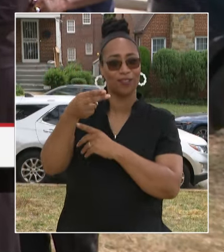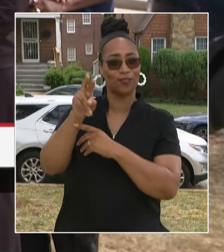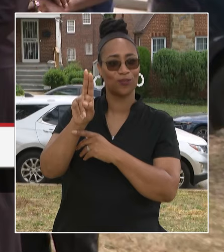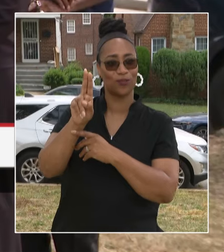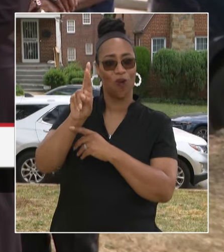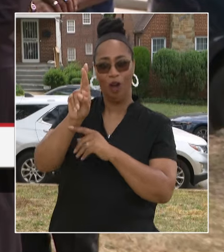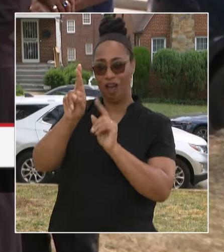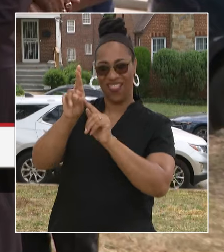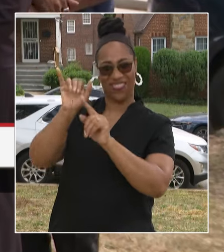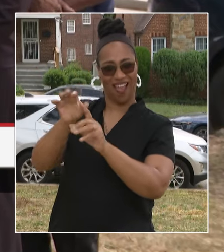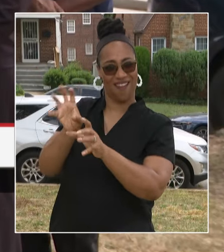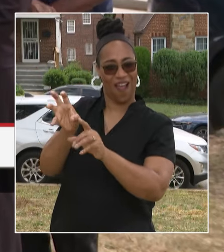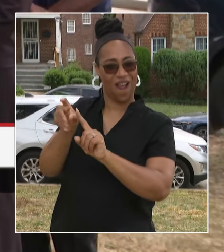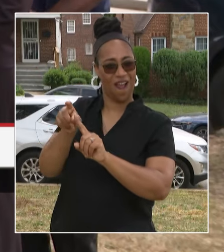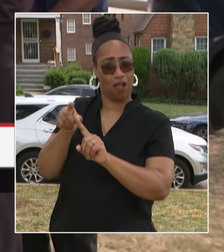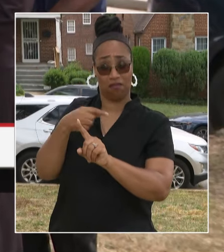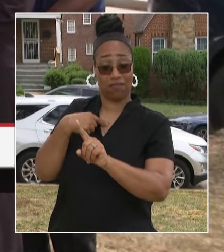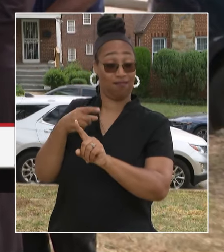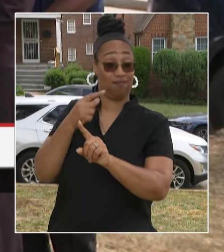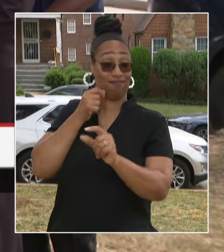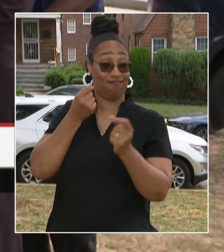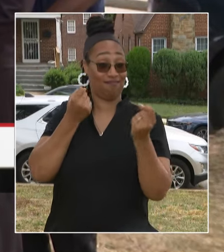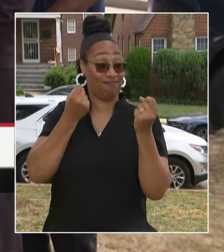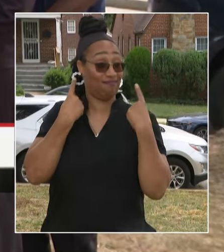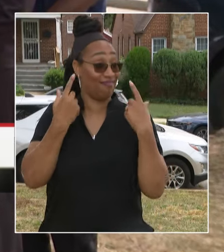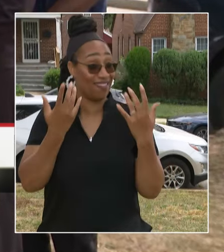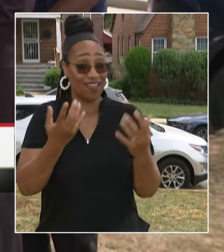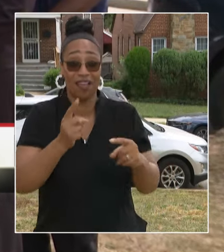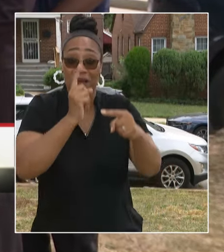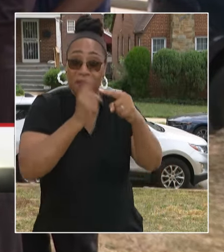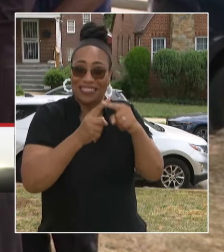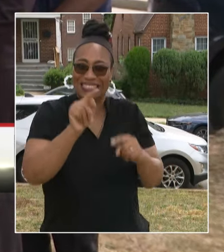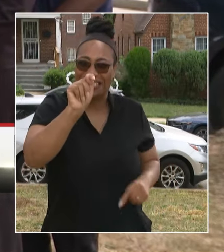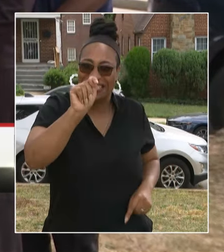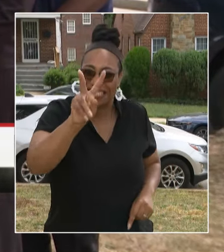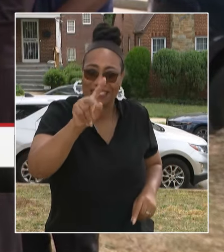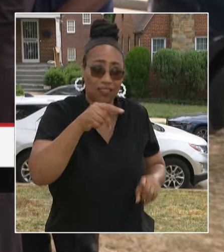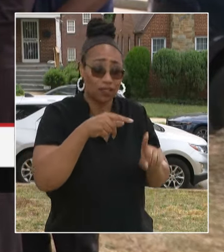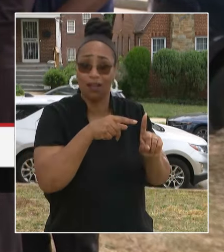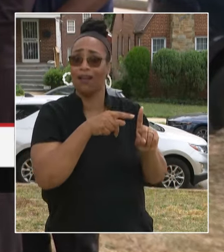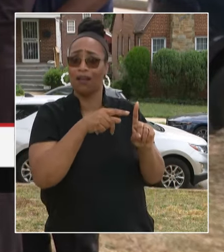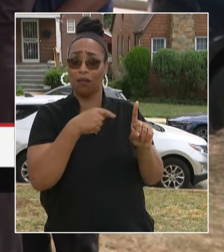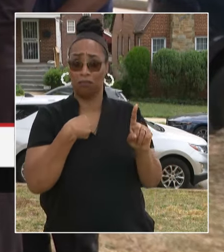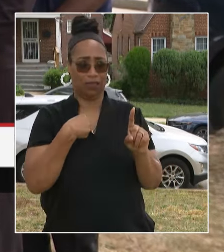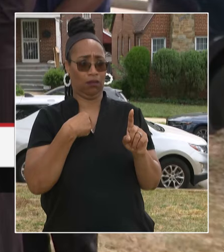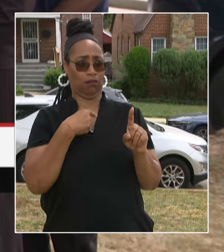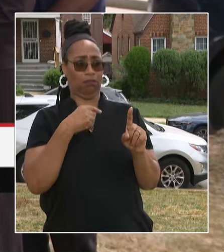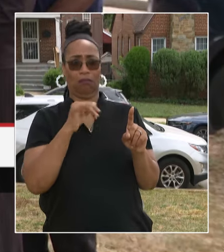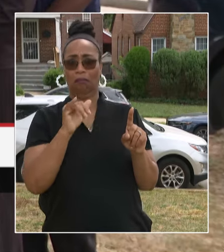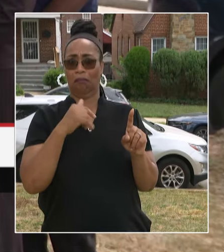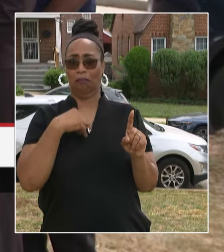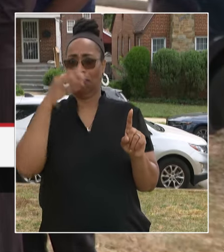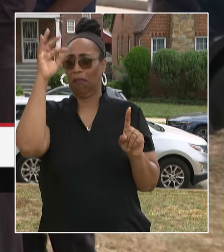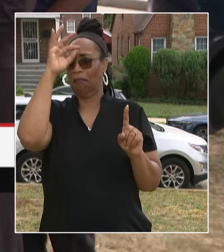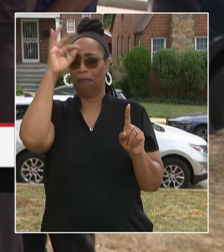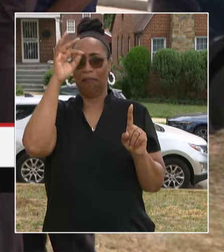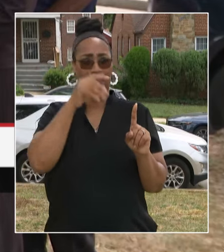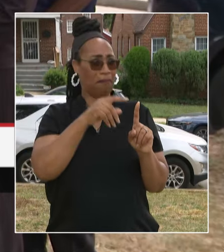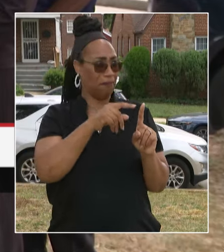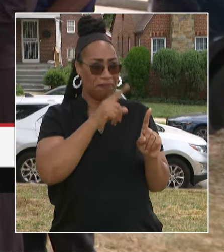with the television area. Now that's something totally new, because we were not into that industry very well, not at all. And when he put